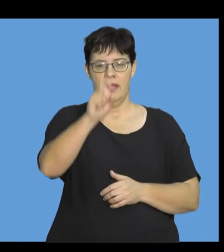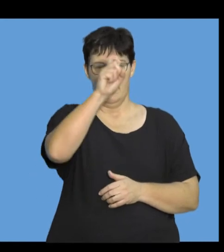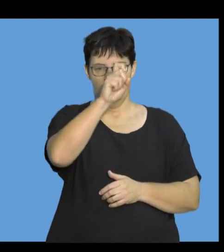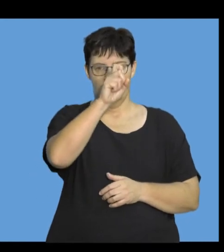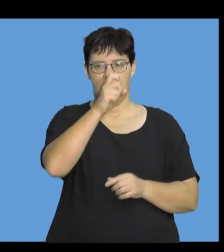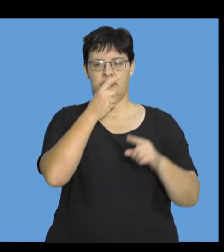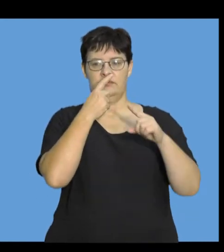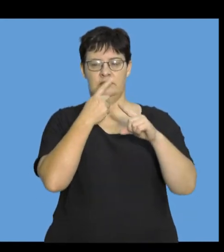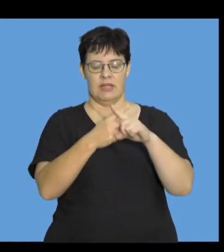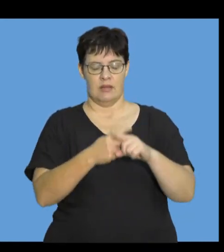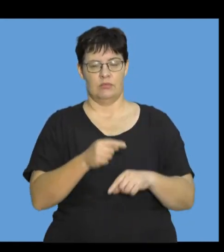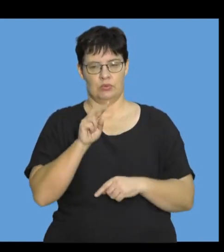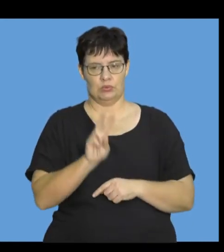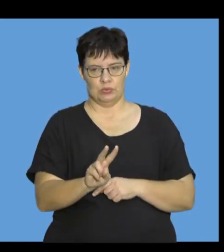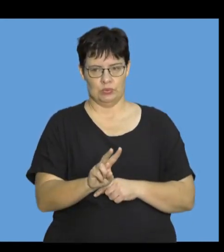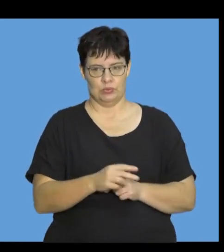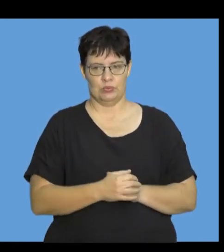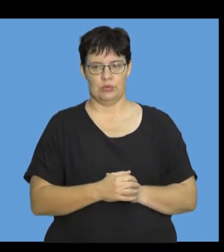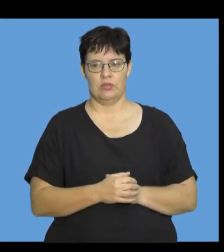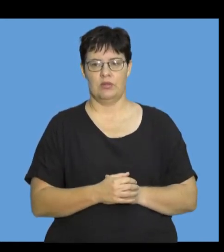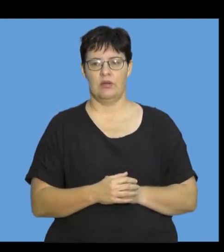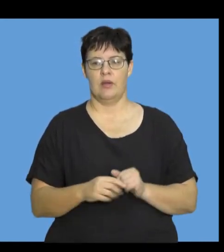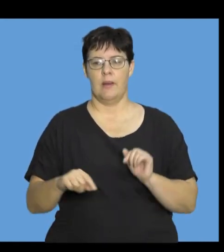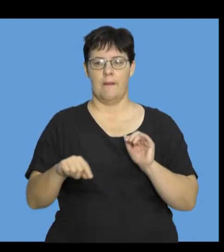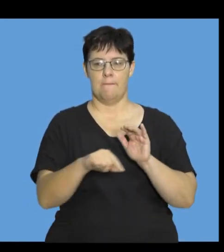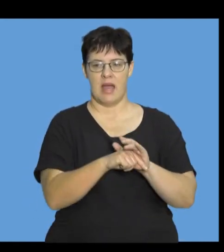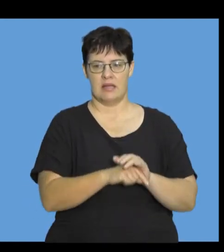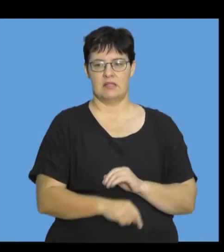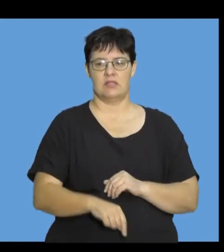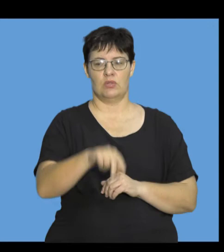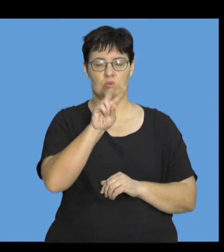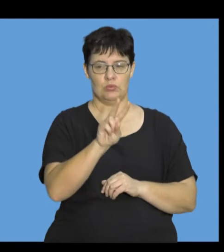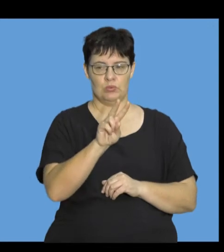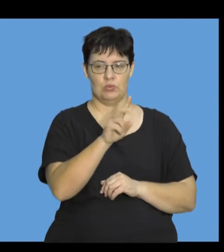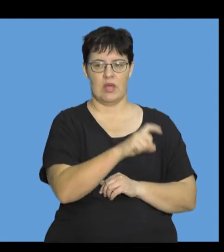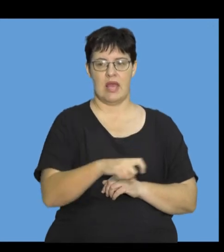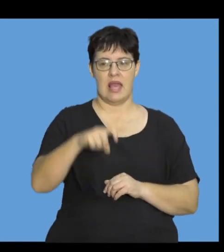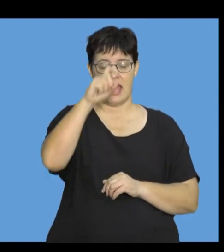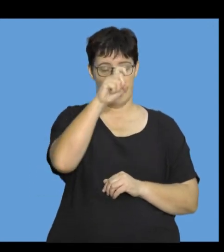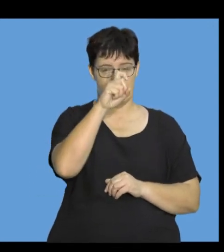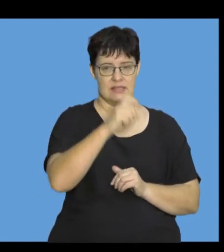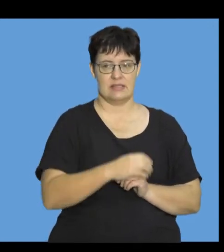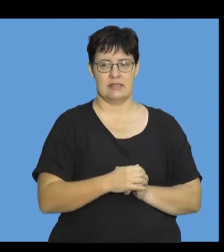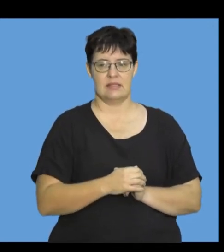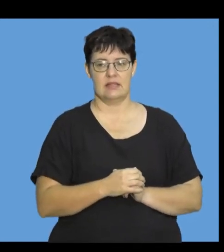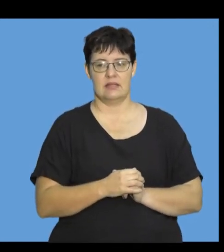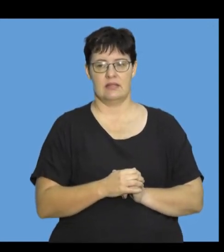x multiplied by 2 minus 2 to the exponent of x